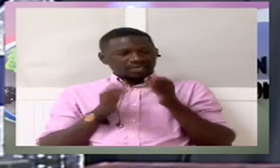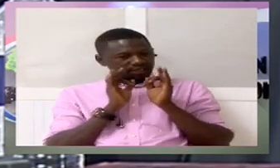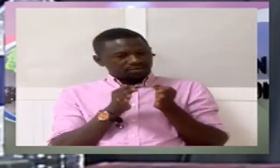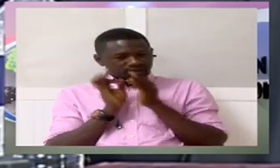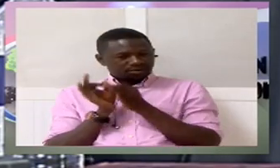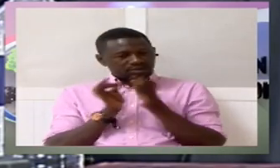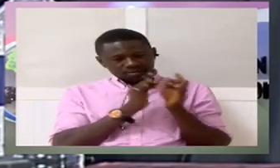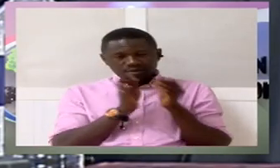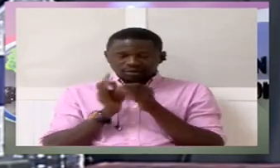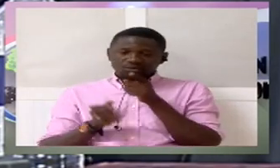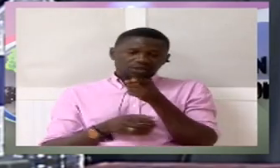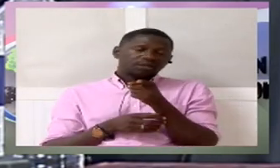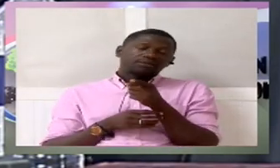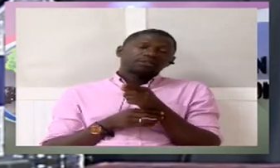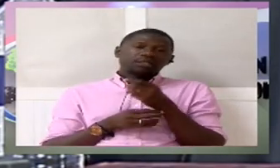he said to